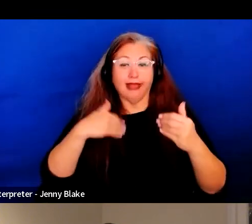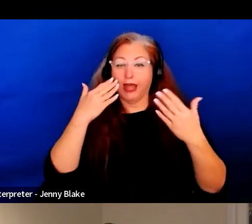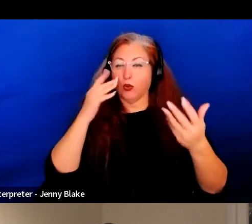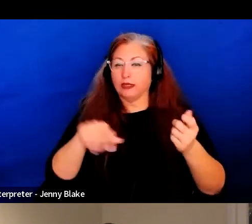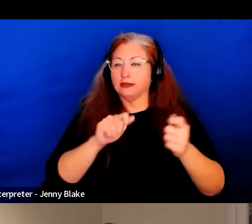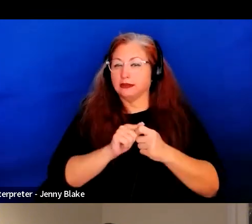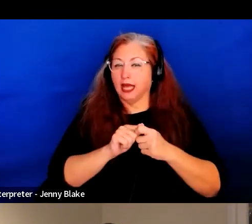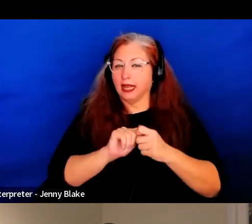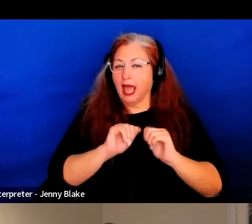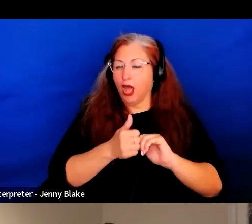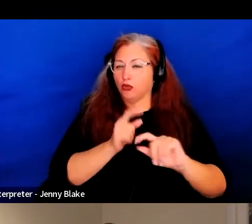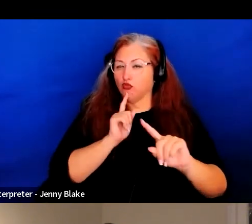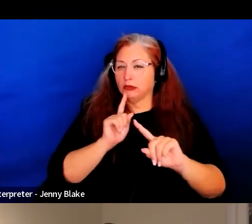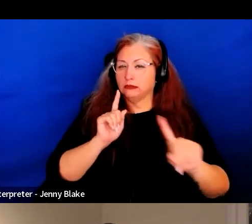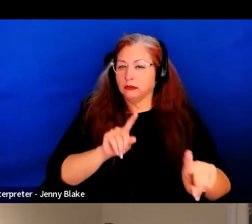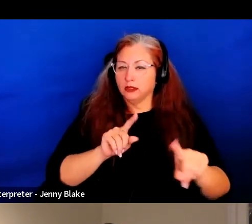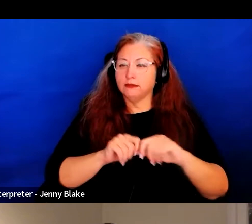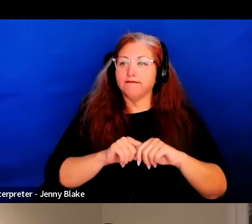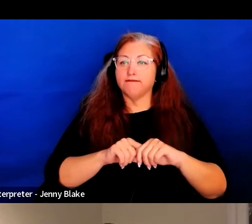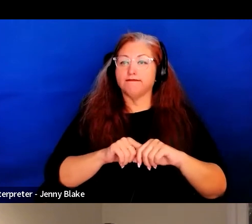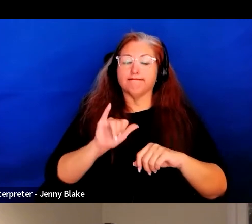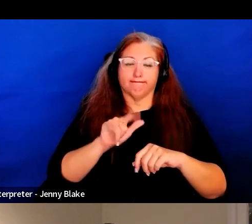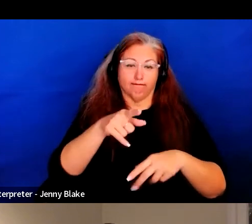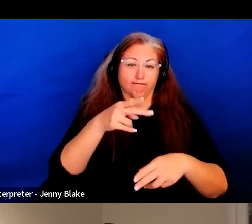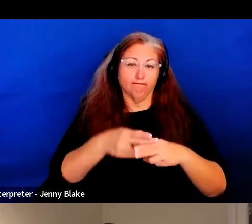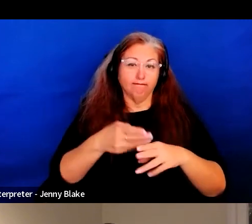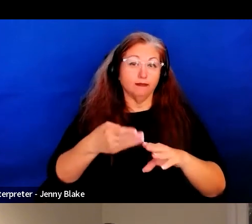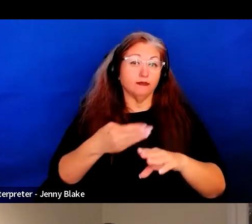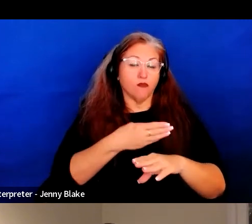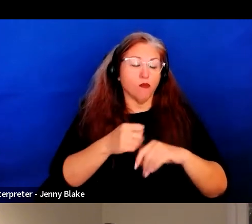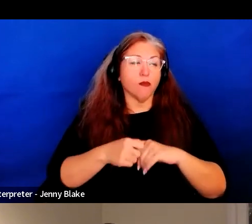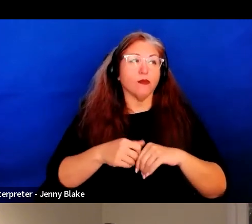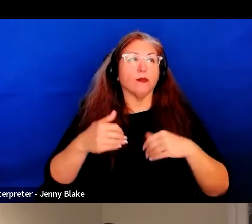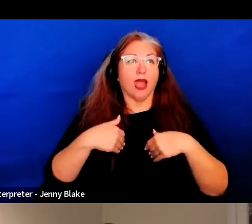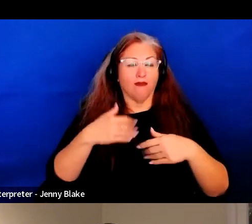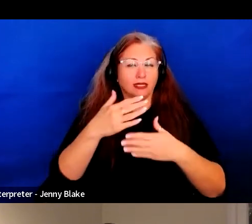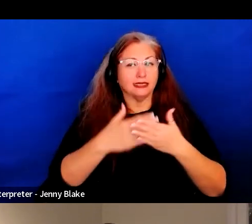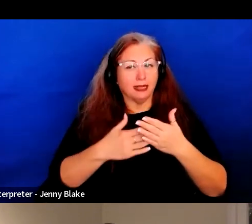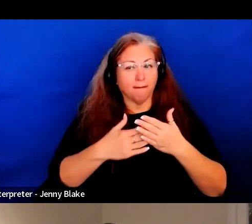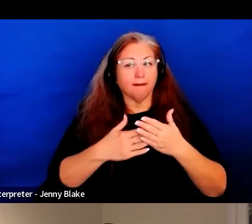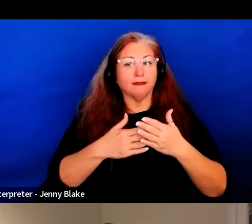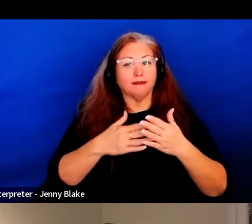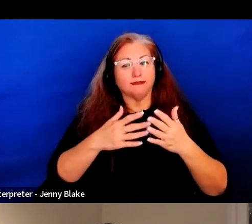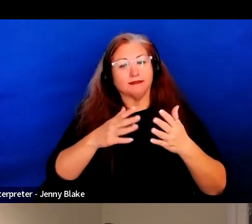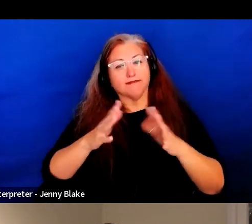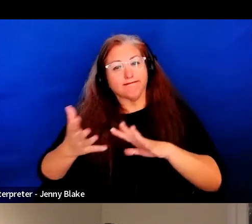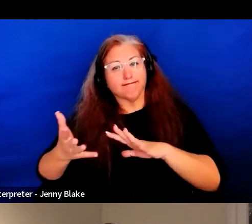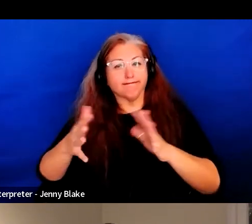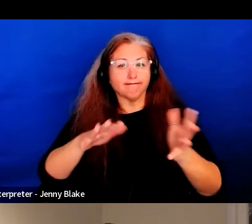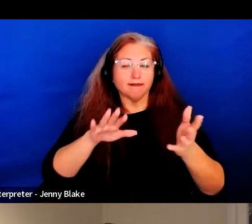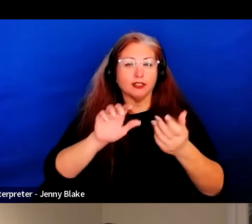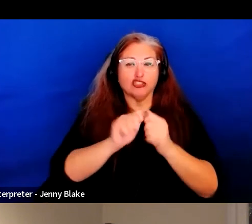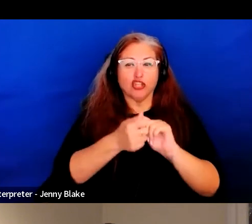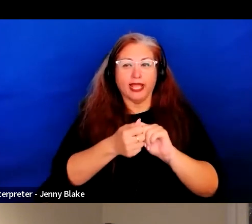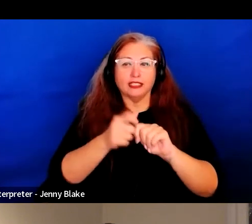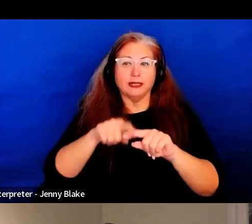that question. I think that, as was mentioned earlier, that there are some shifting tides when different administrations roll